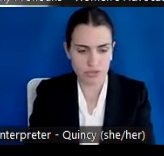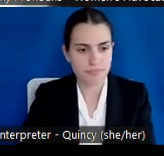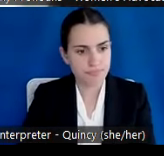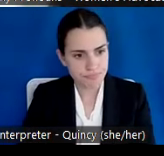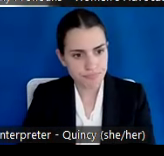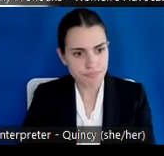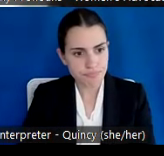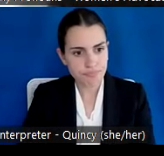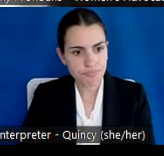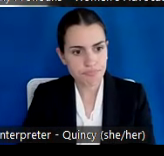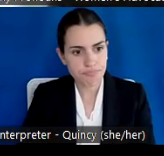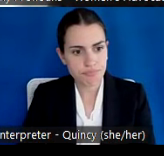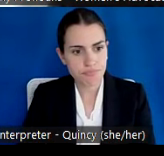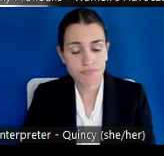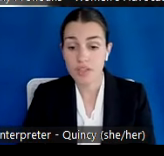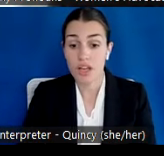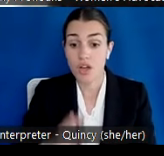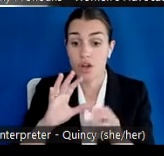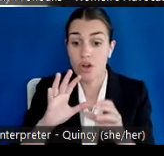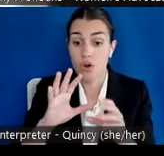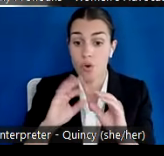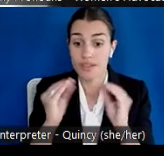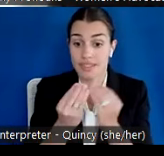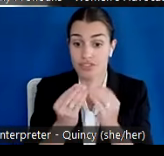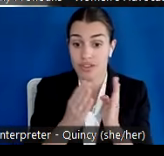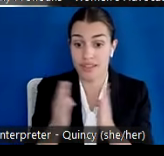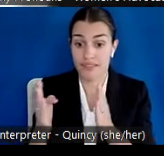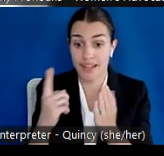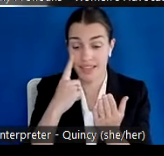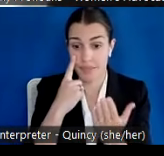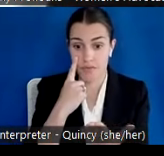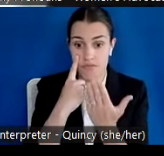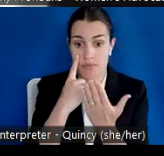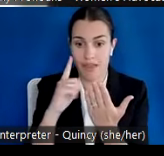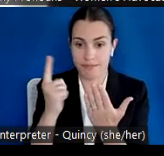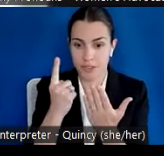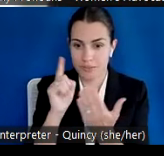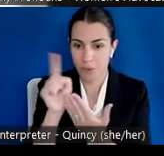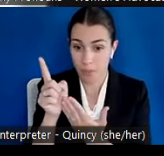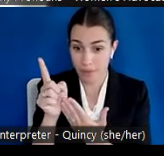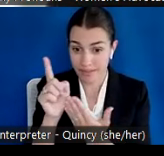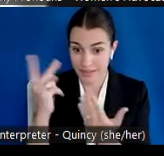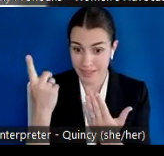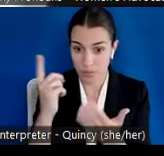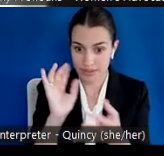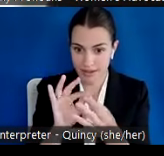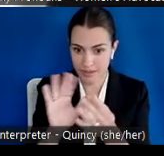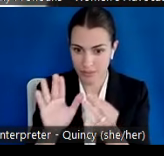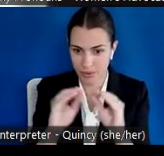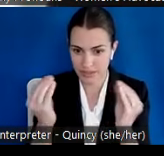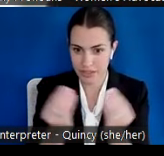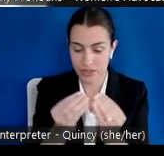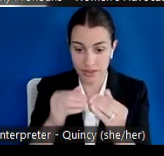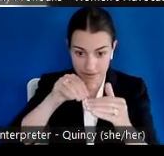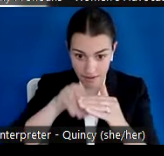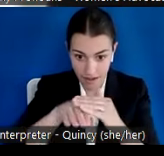about organizational level, I think about walking through the first moment that people are making connection with your organization all